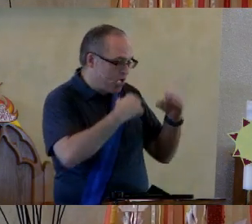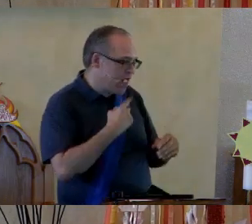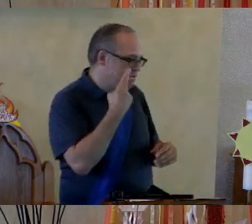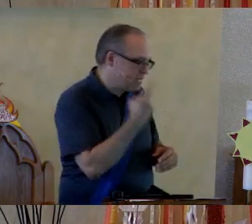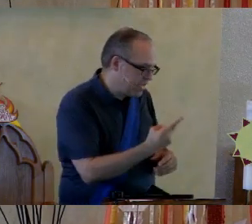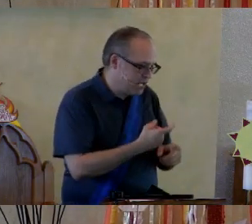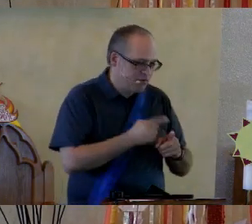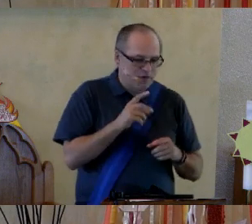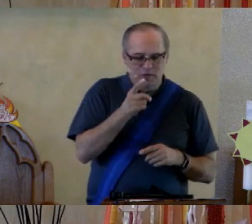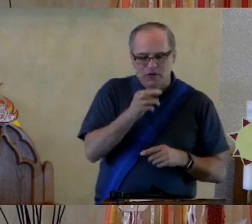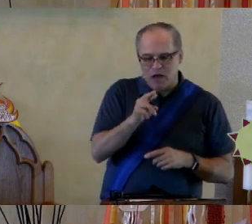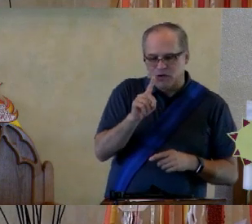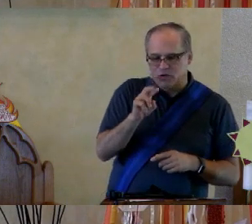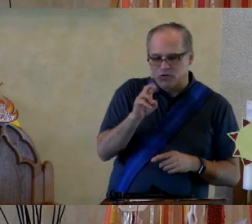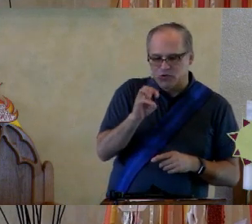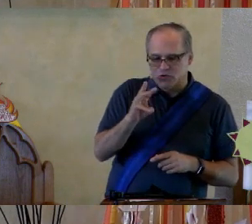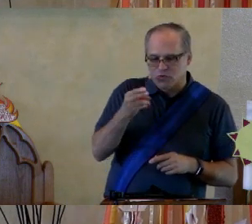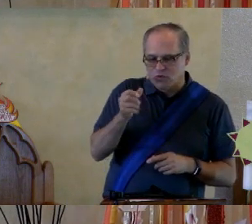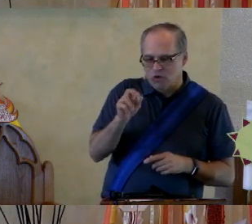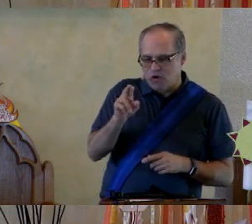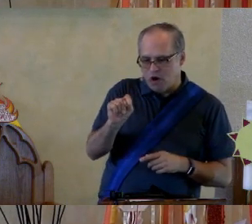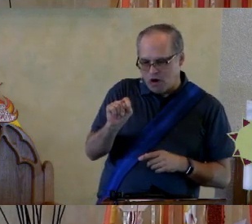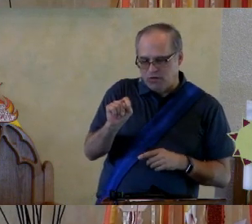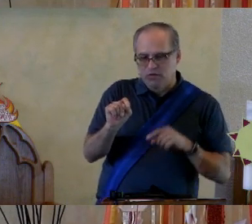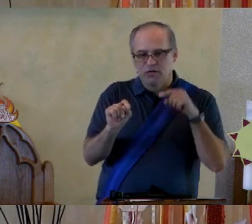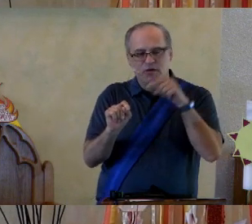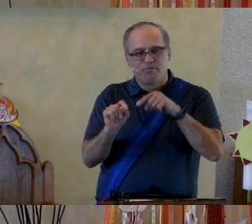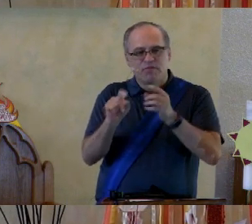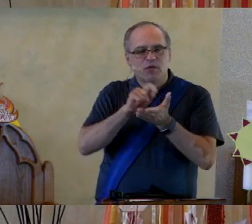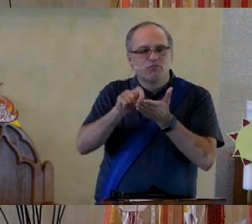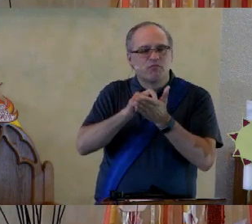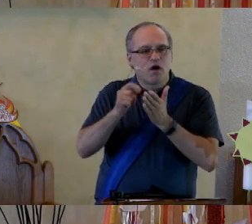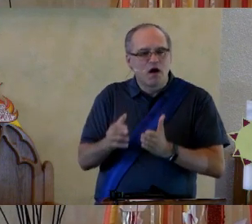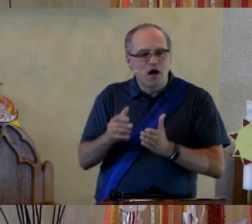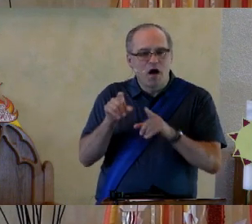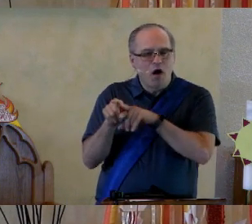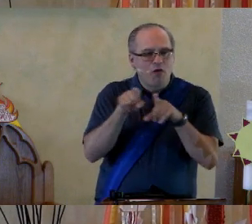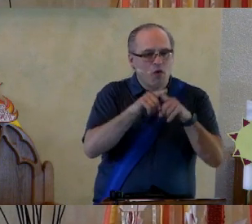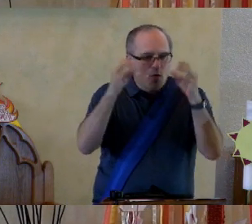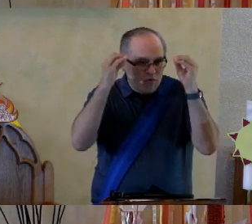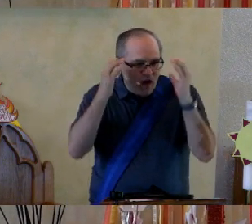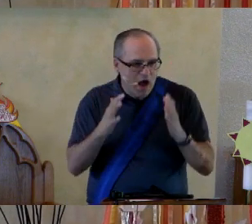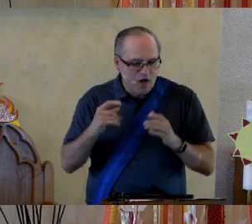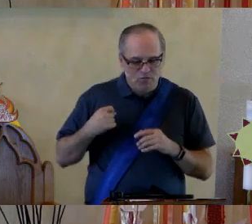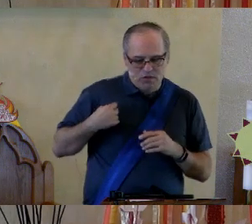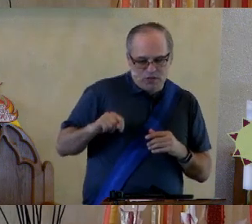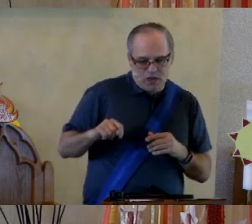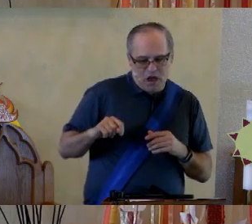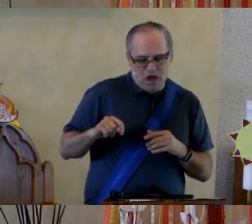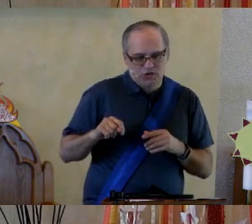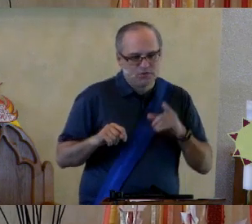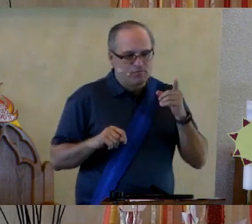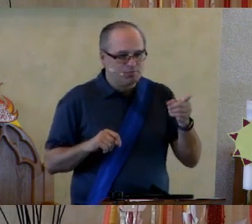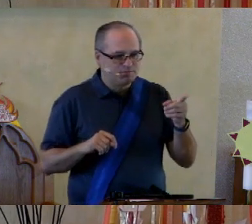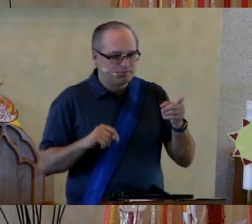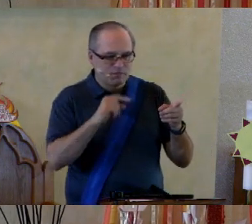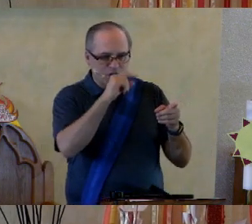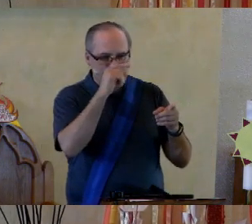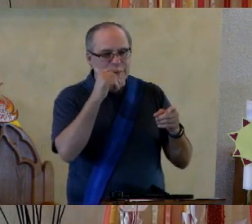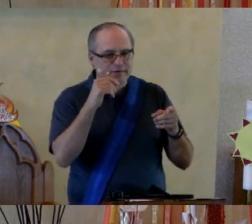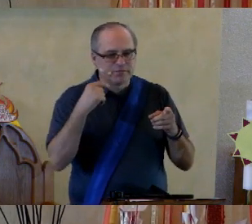Dr. Drew Hart, who is a professor of theology and Black Studies